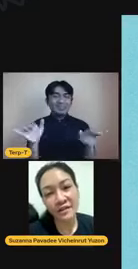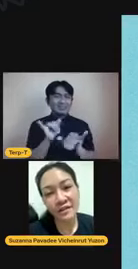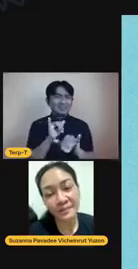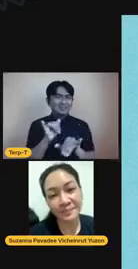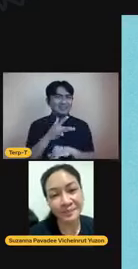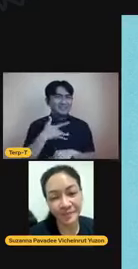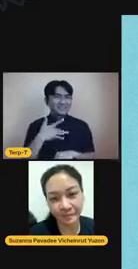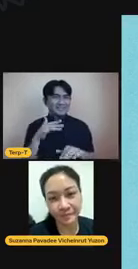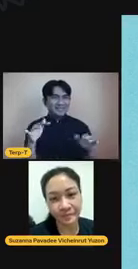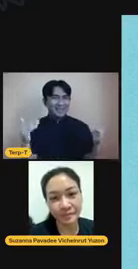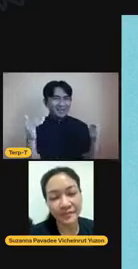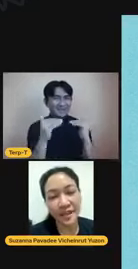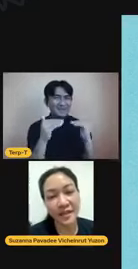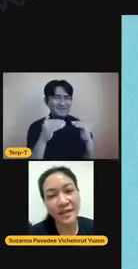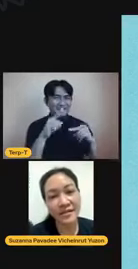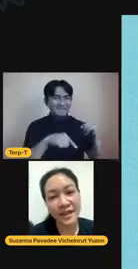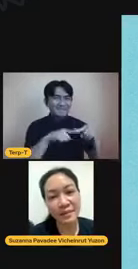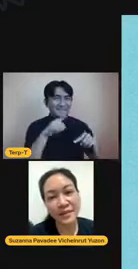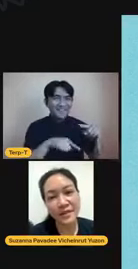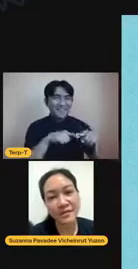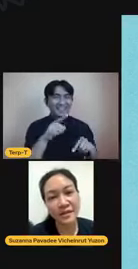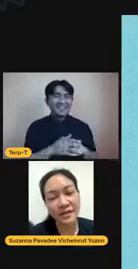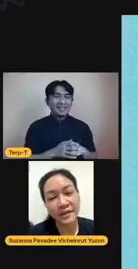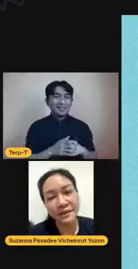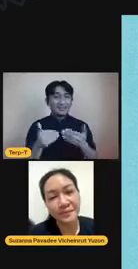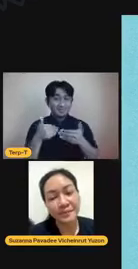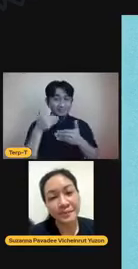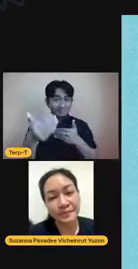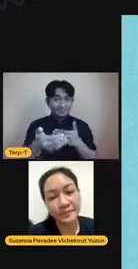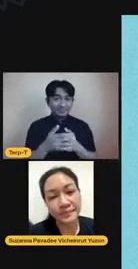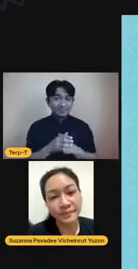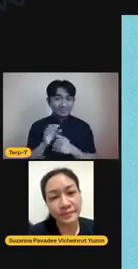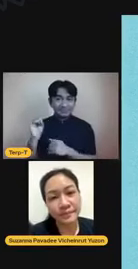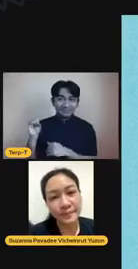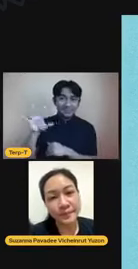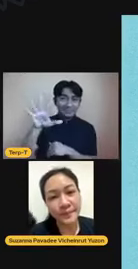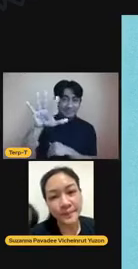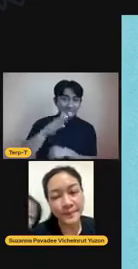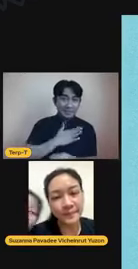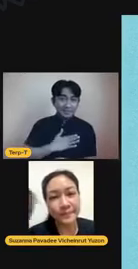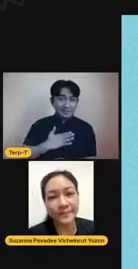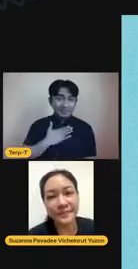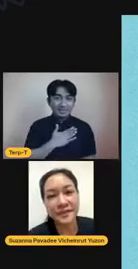all others. Next slide, please.